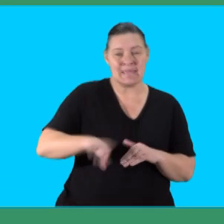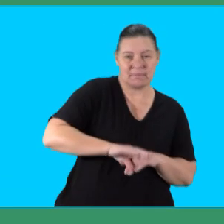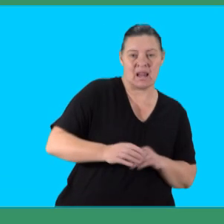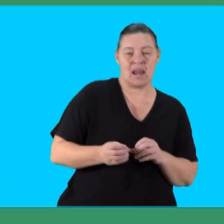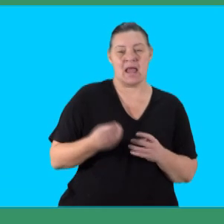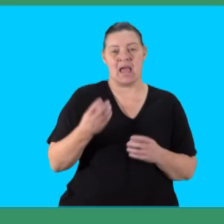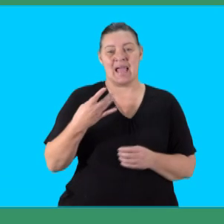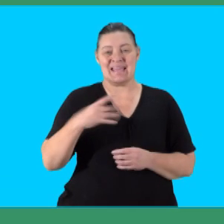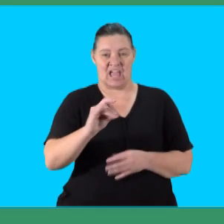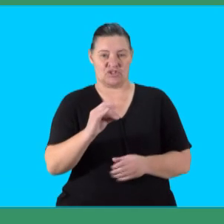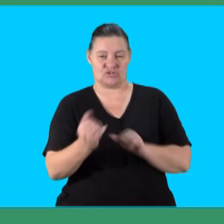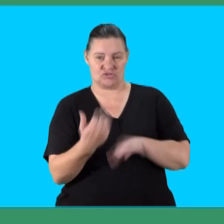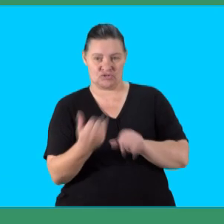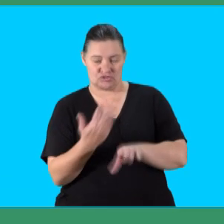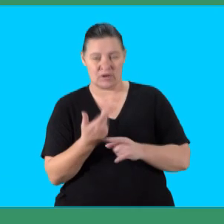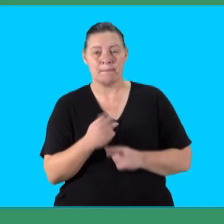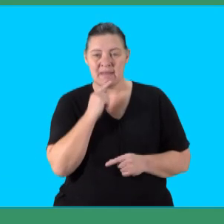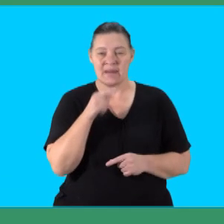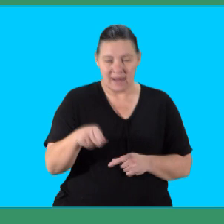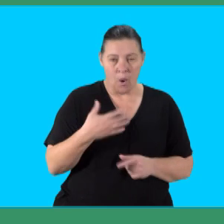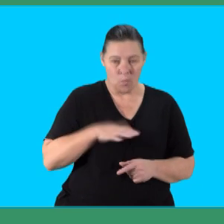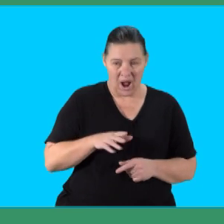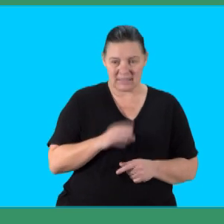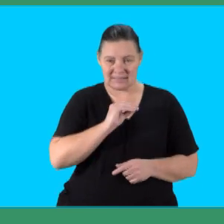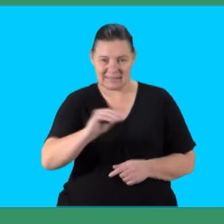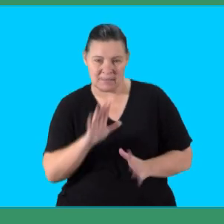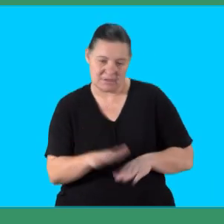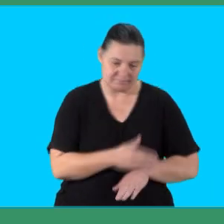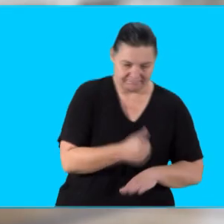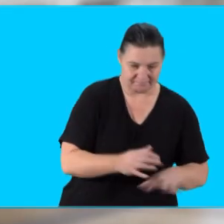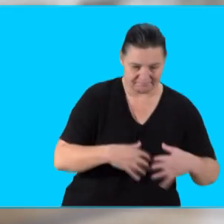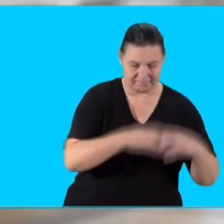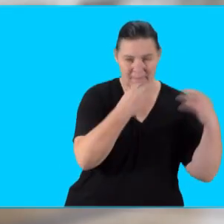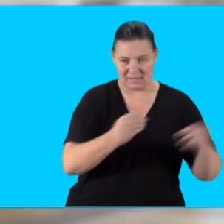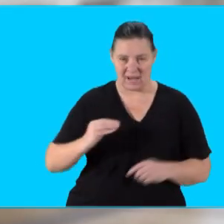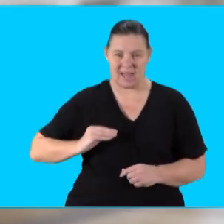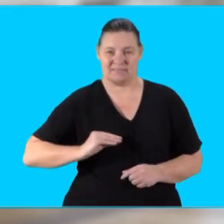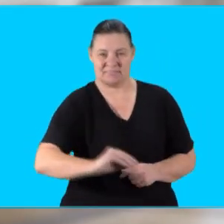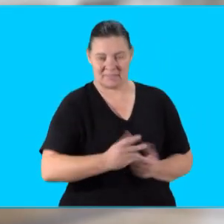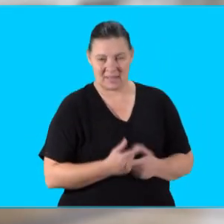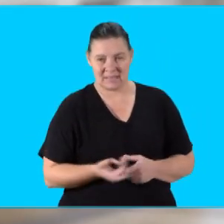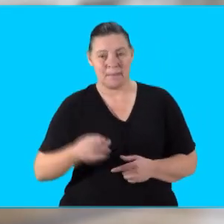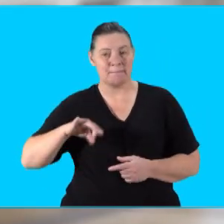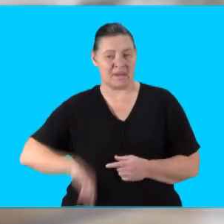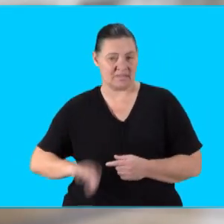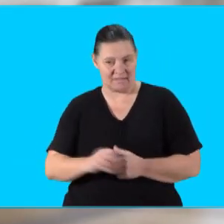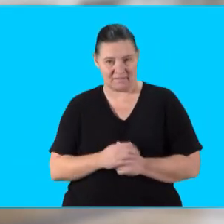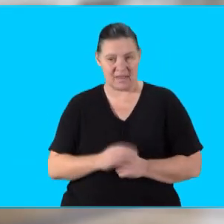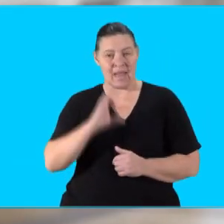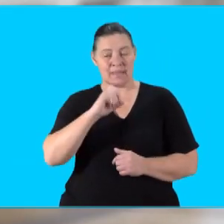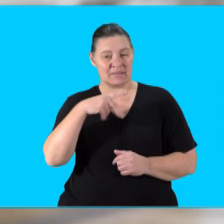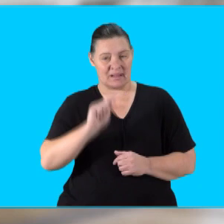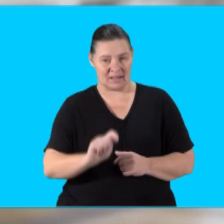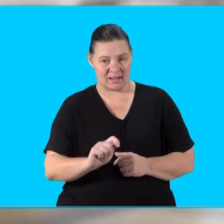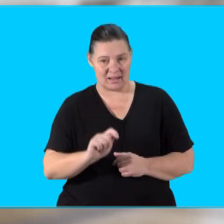A company may have more investors to fund the setting up of the business. Here's another benefit. Capital and cash flow.